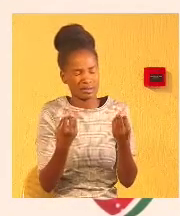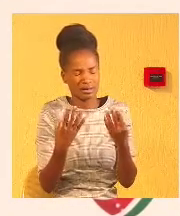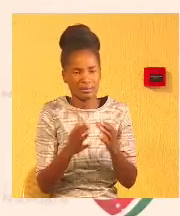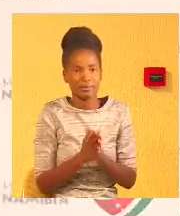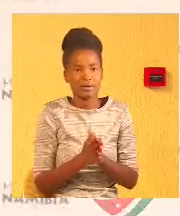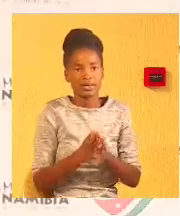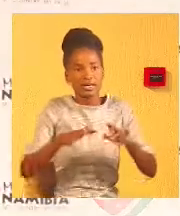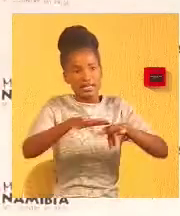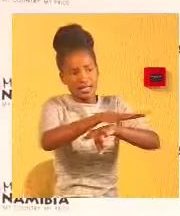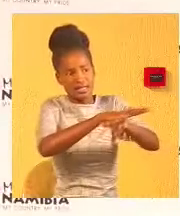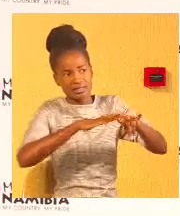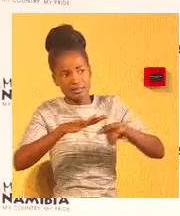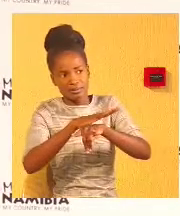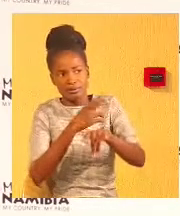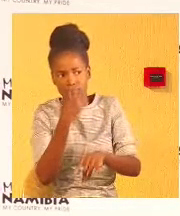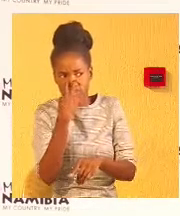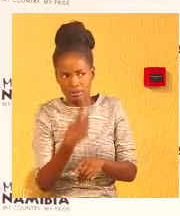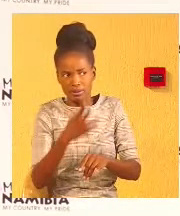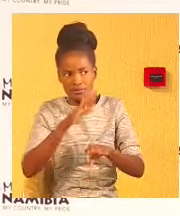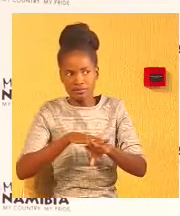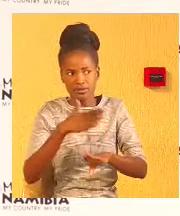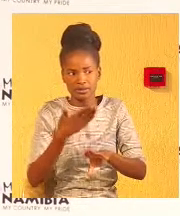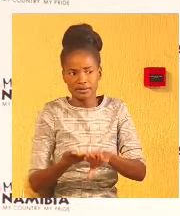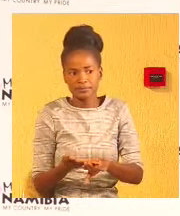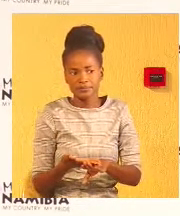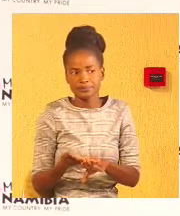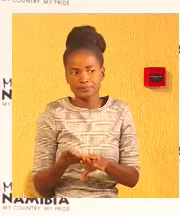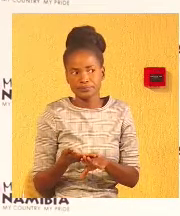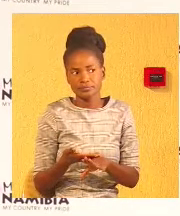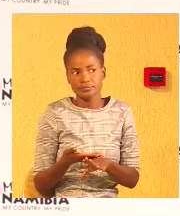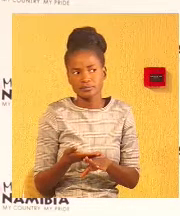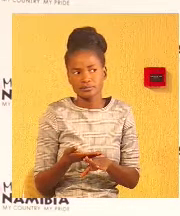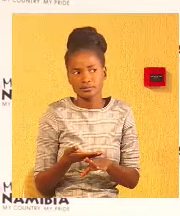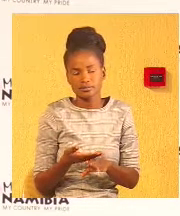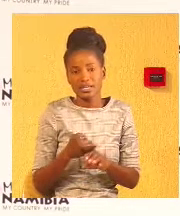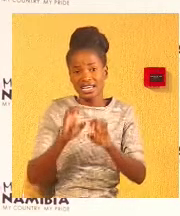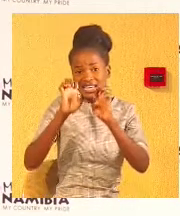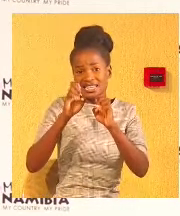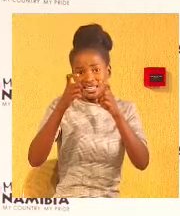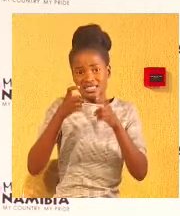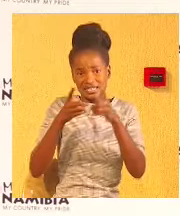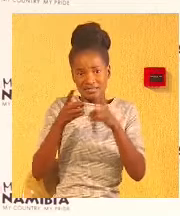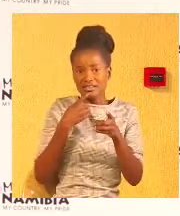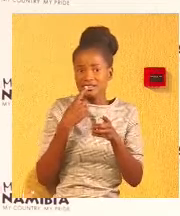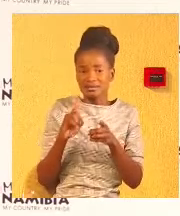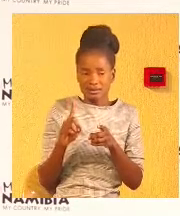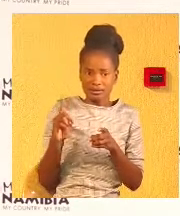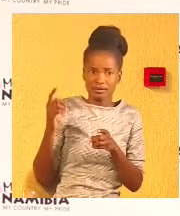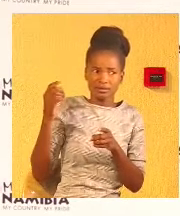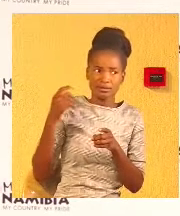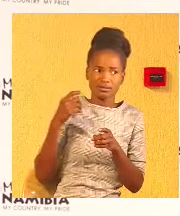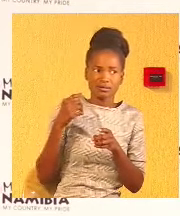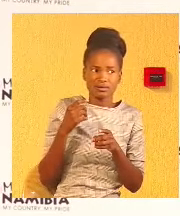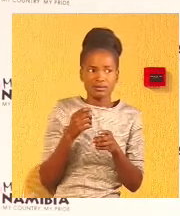of livestock, we have seen, for example, the ED referred to the people who were